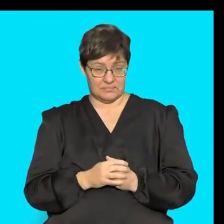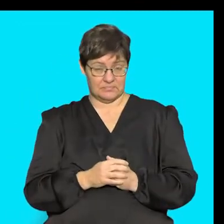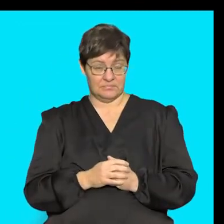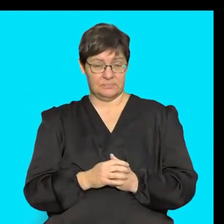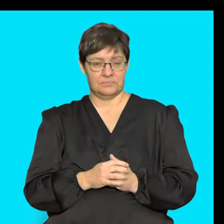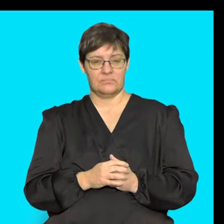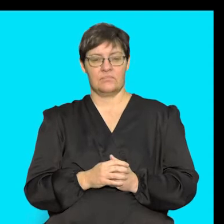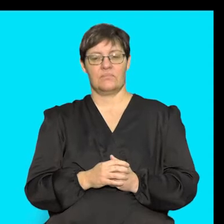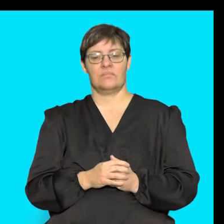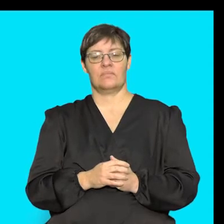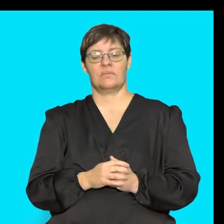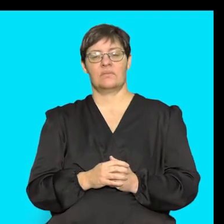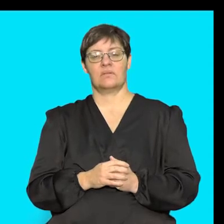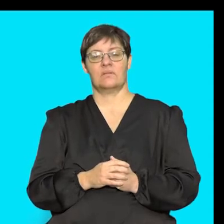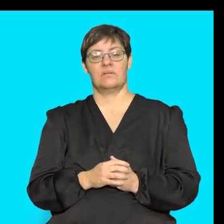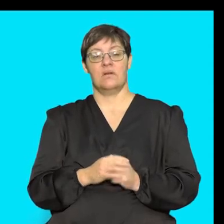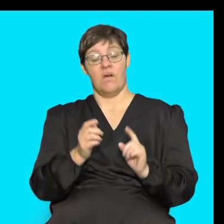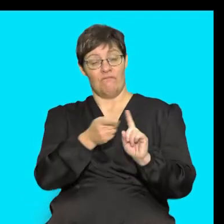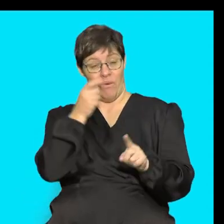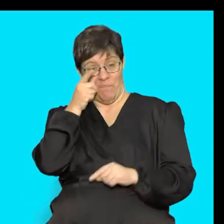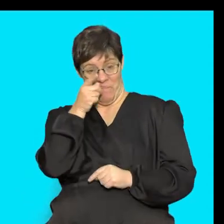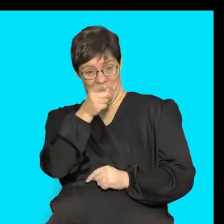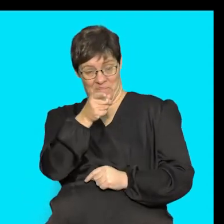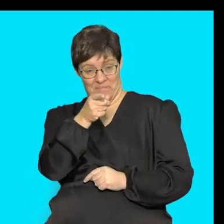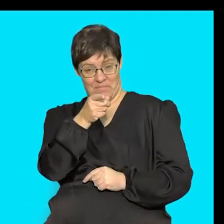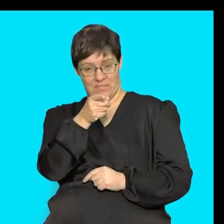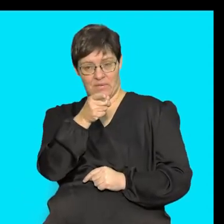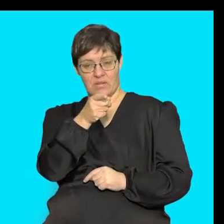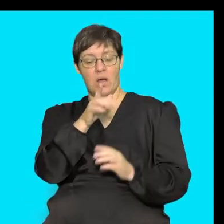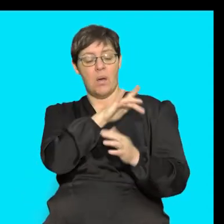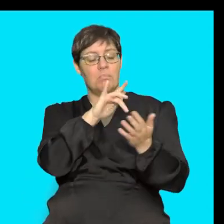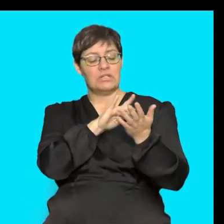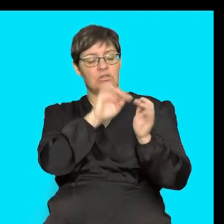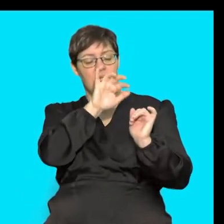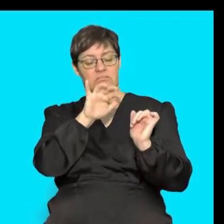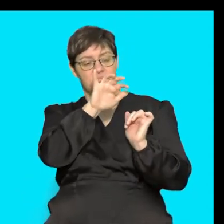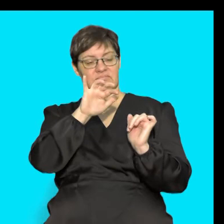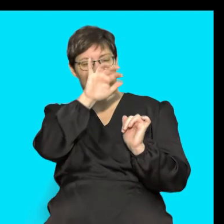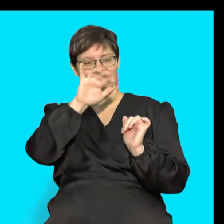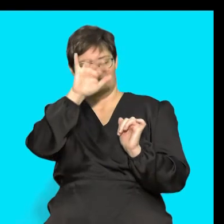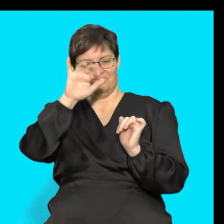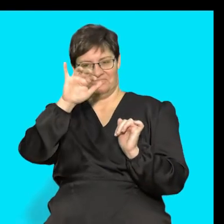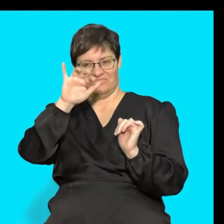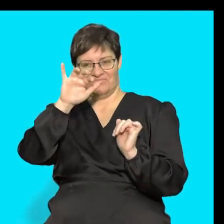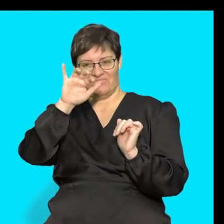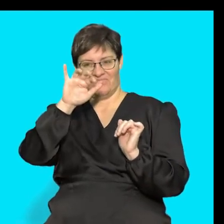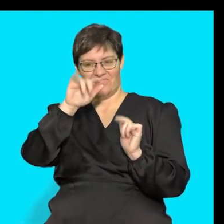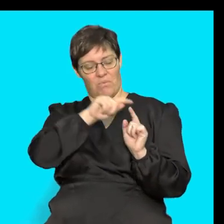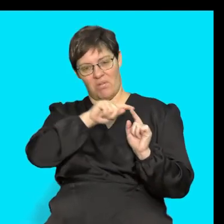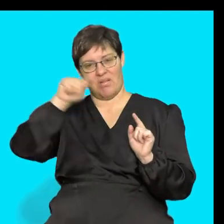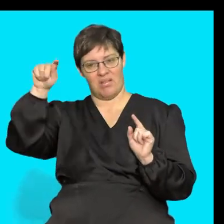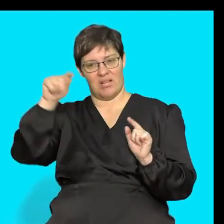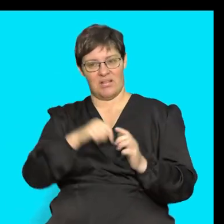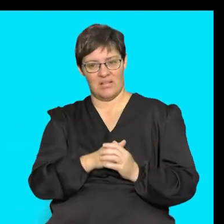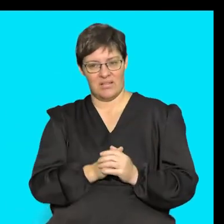best fit. So from there, that position, all the way